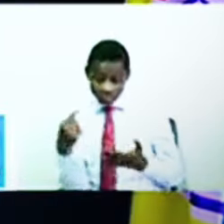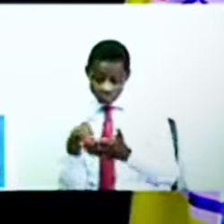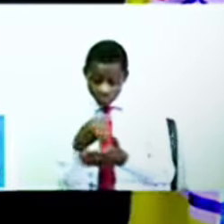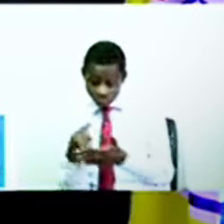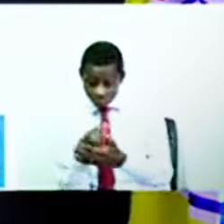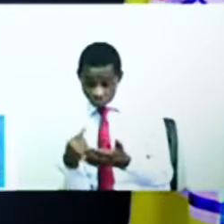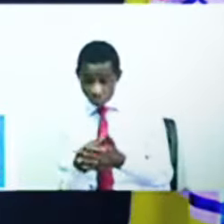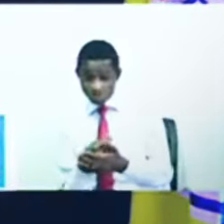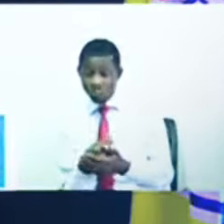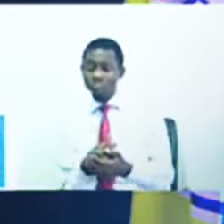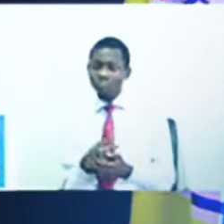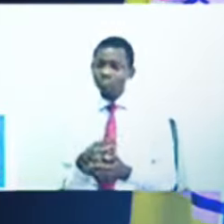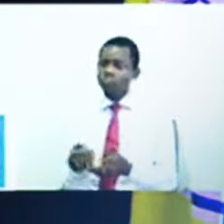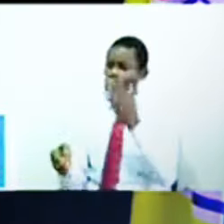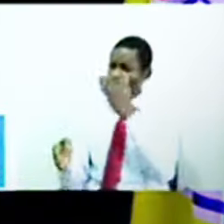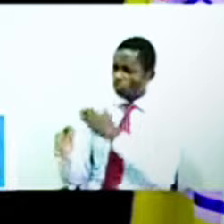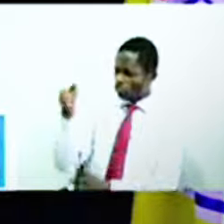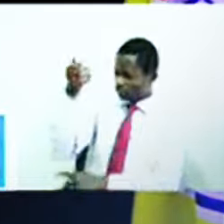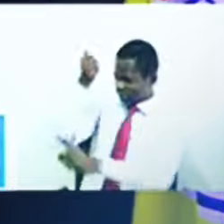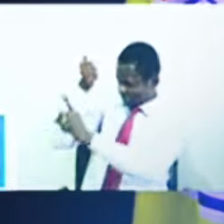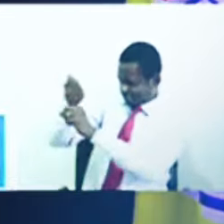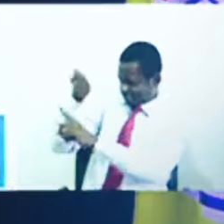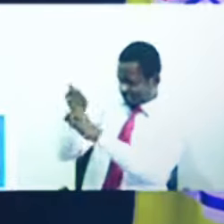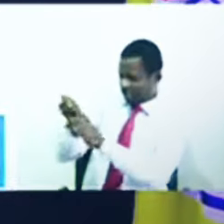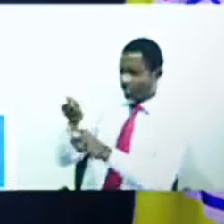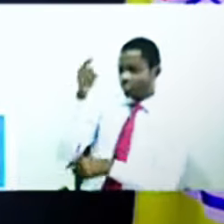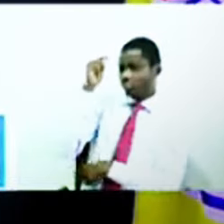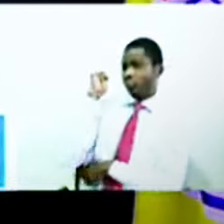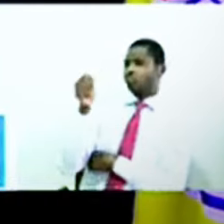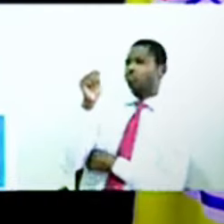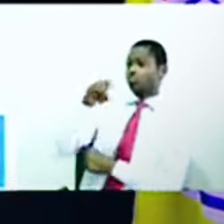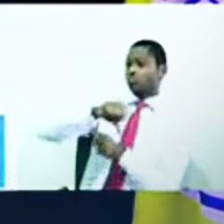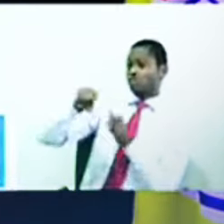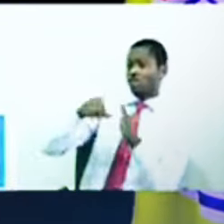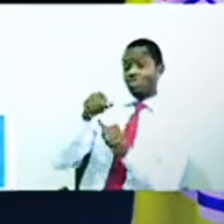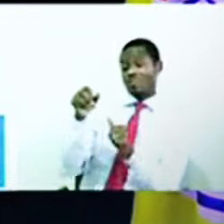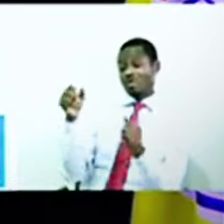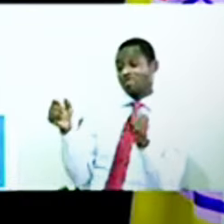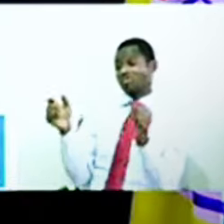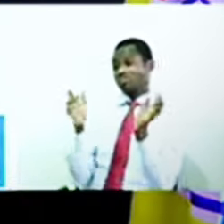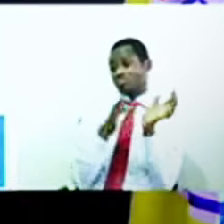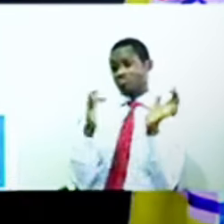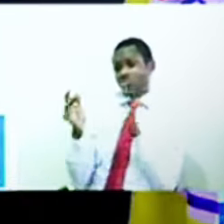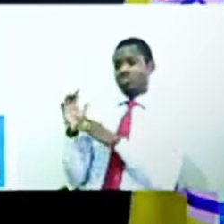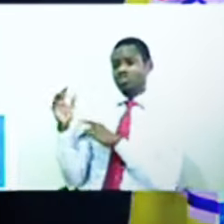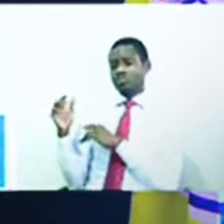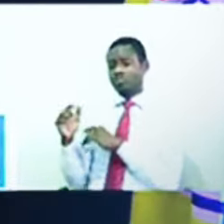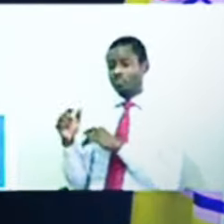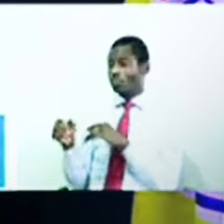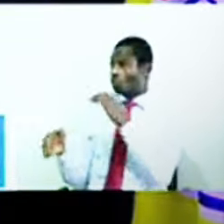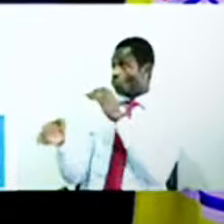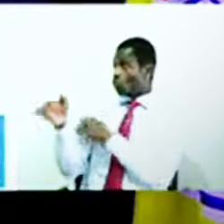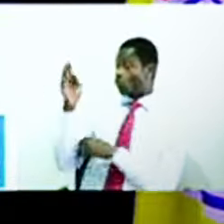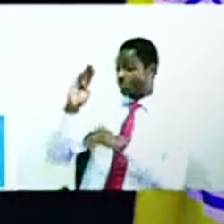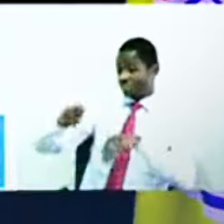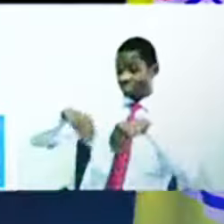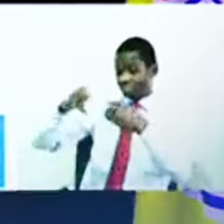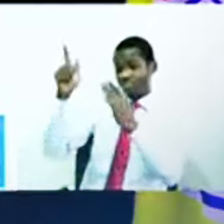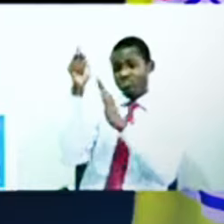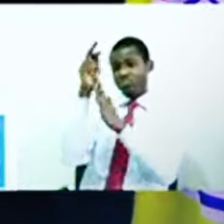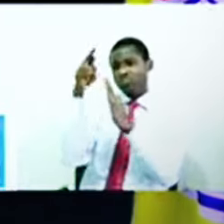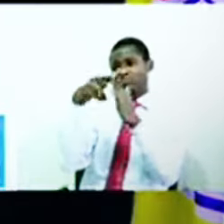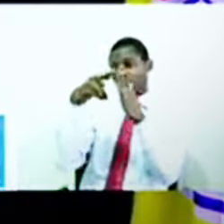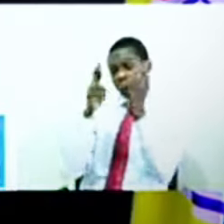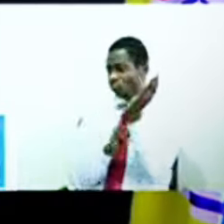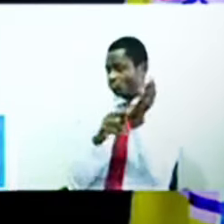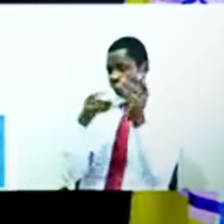has given the verdict. This man is not a high, an appeal